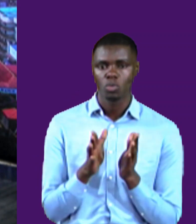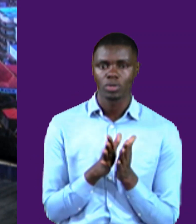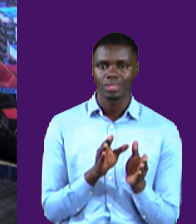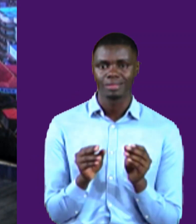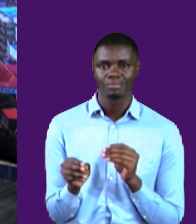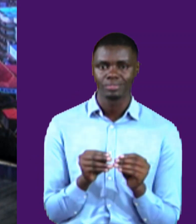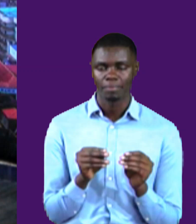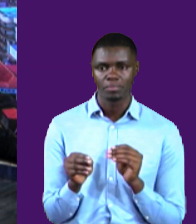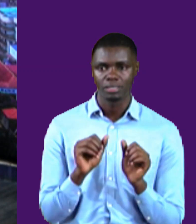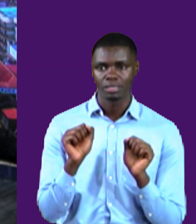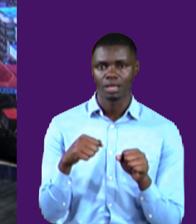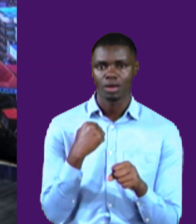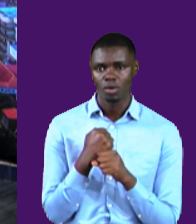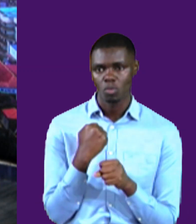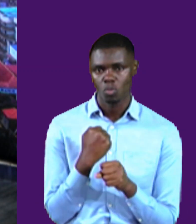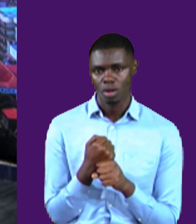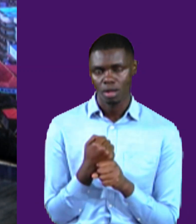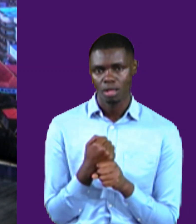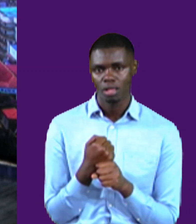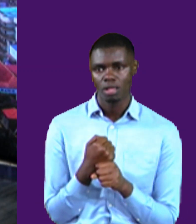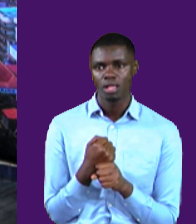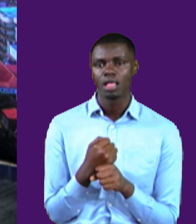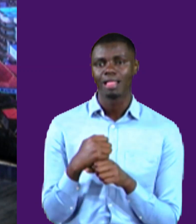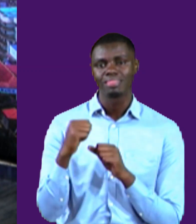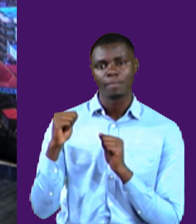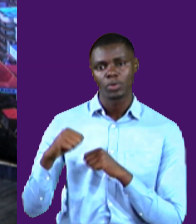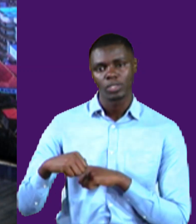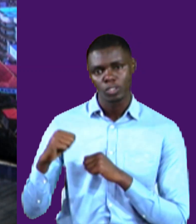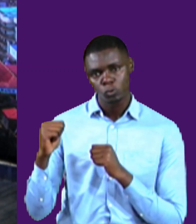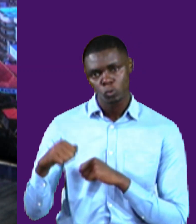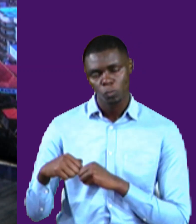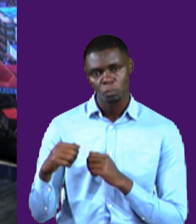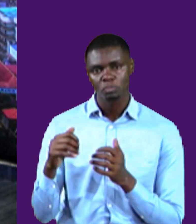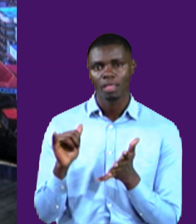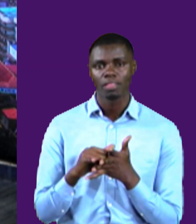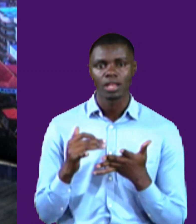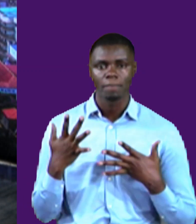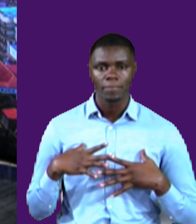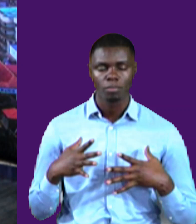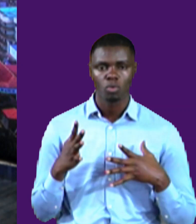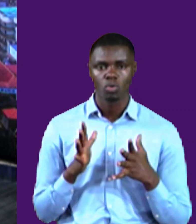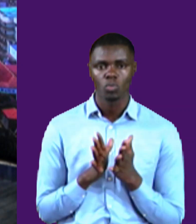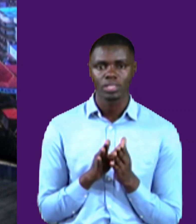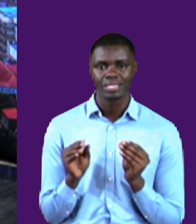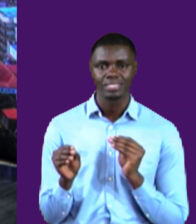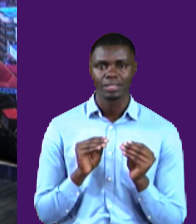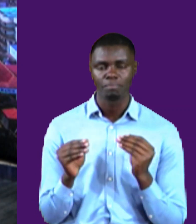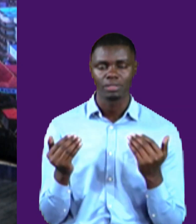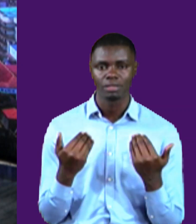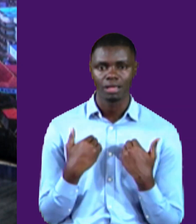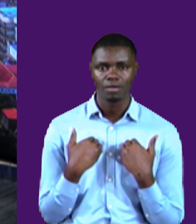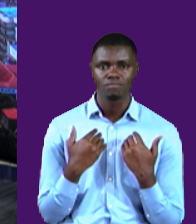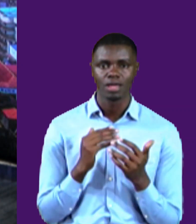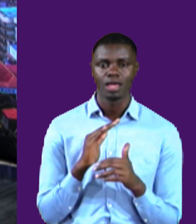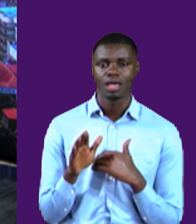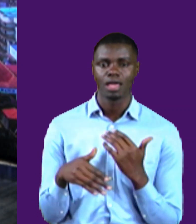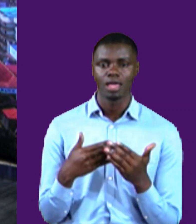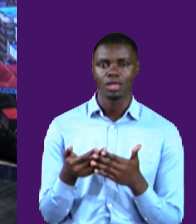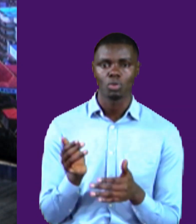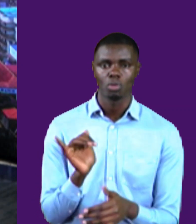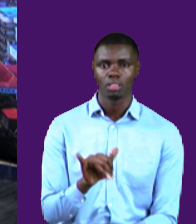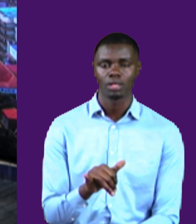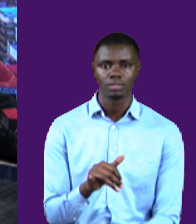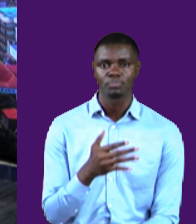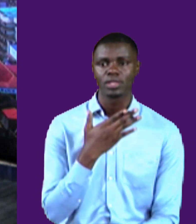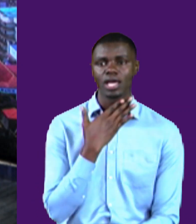disabilities can work, the potential that people with disabilities have, and all that.